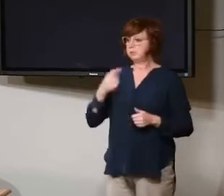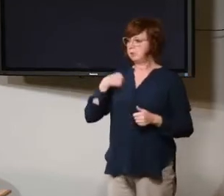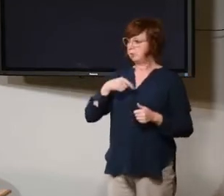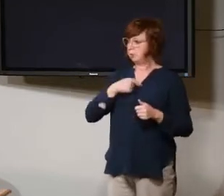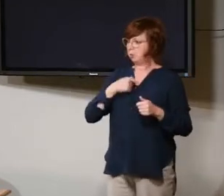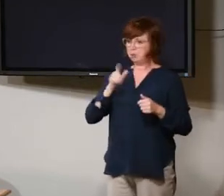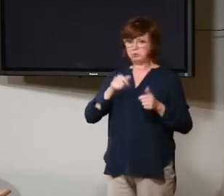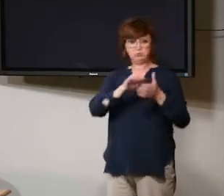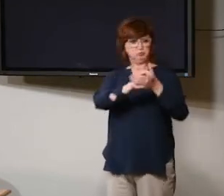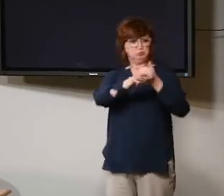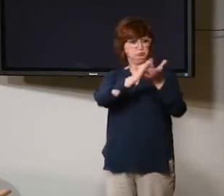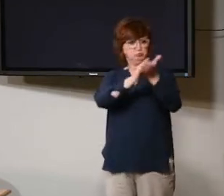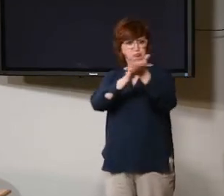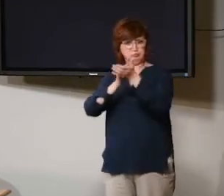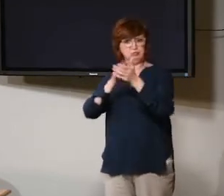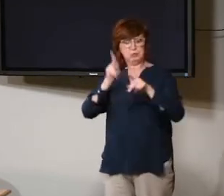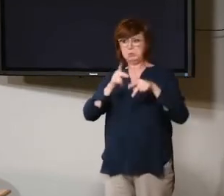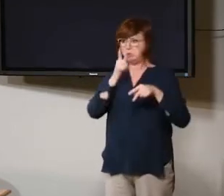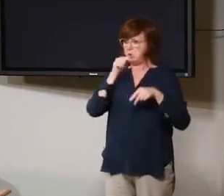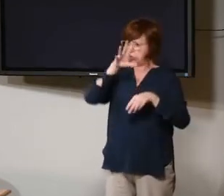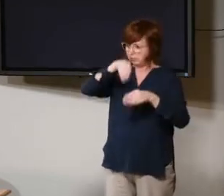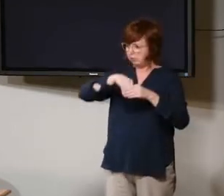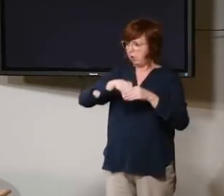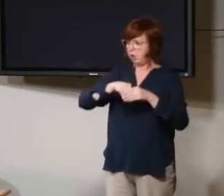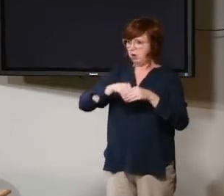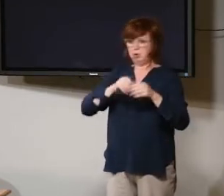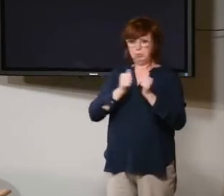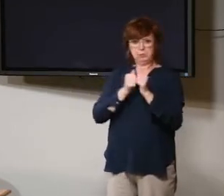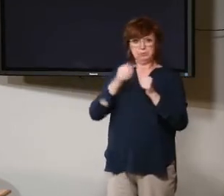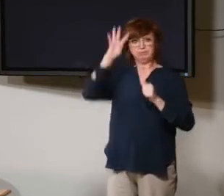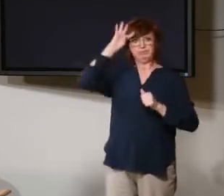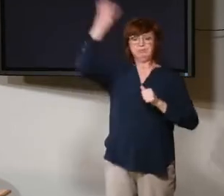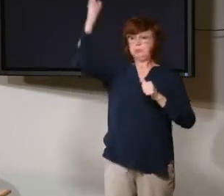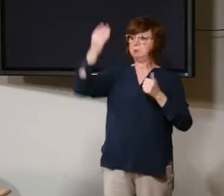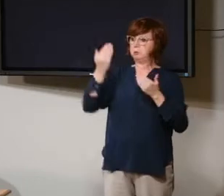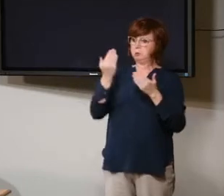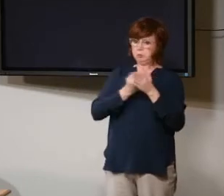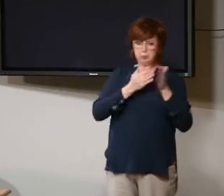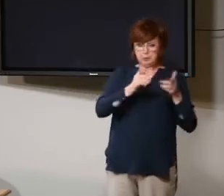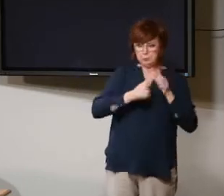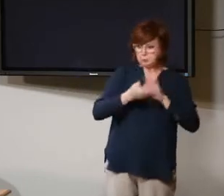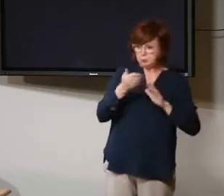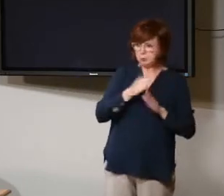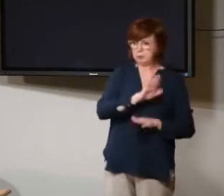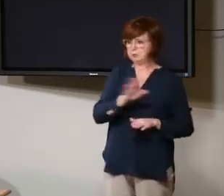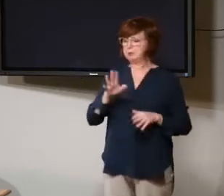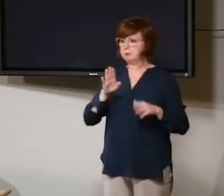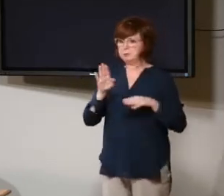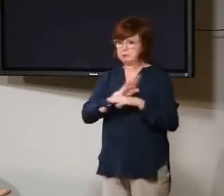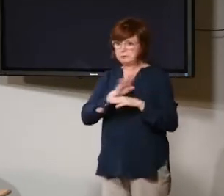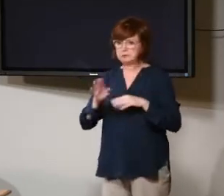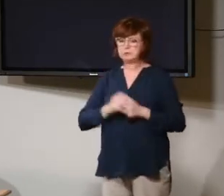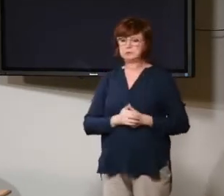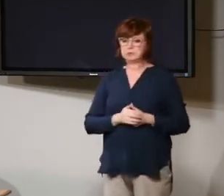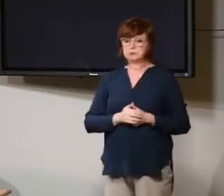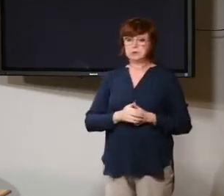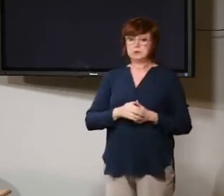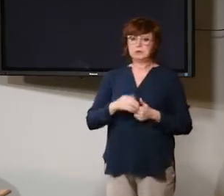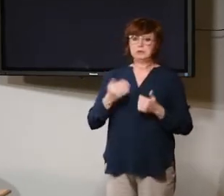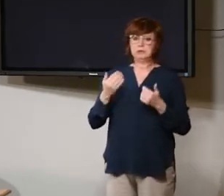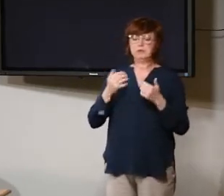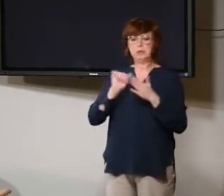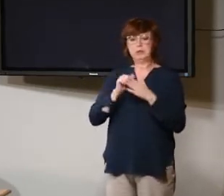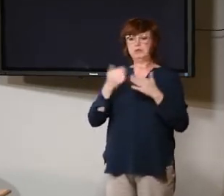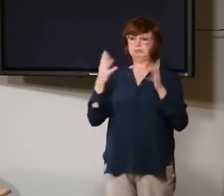ways to operate in this new social distancing economy. I also want to note today the